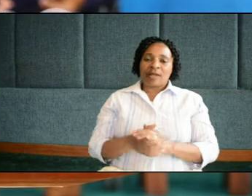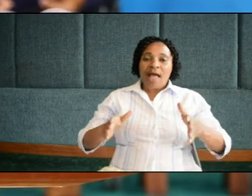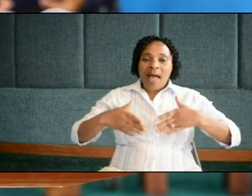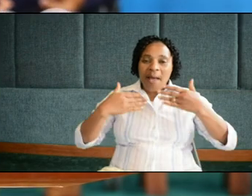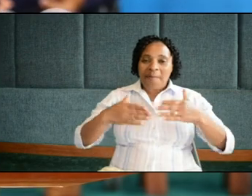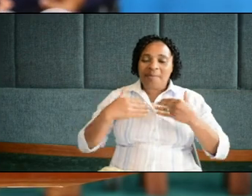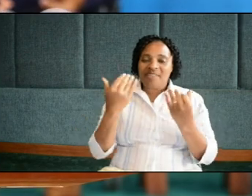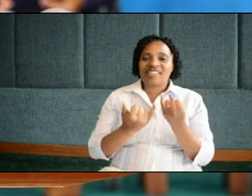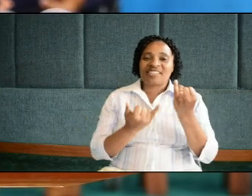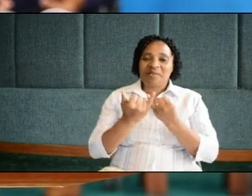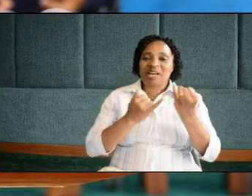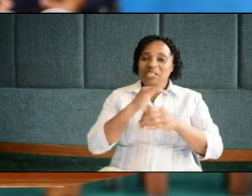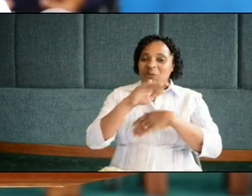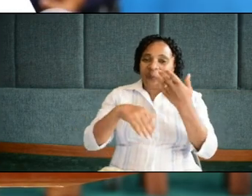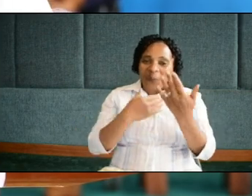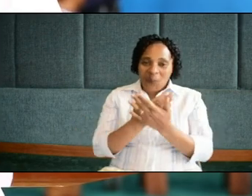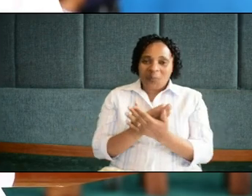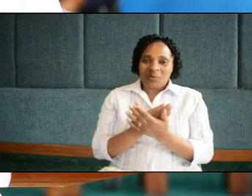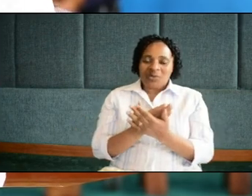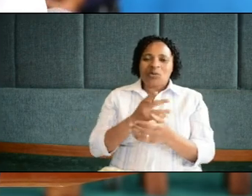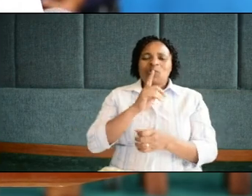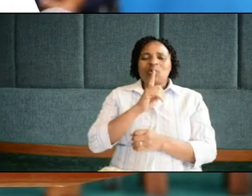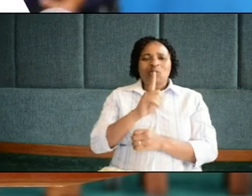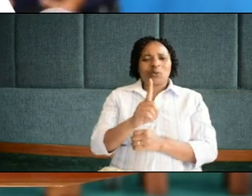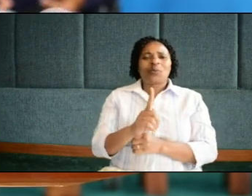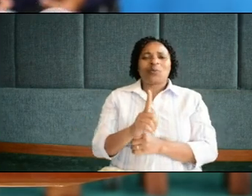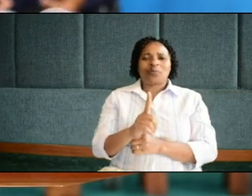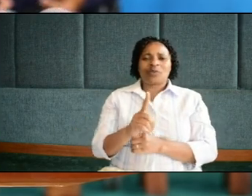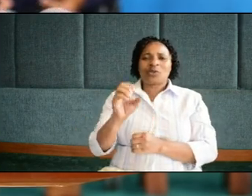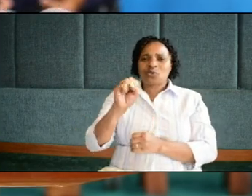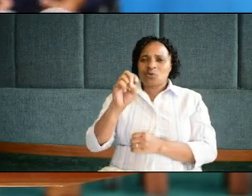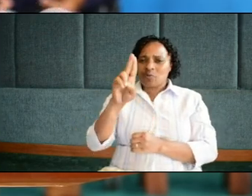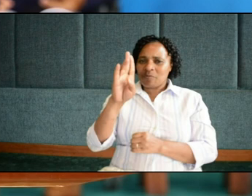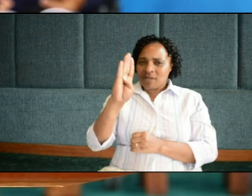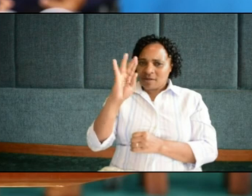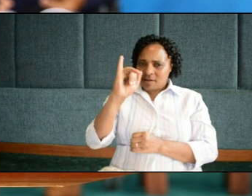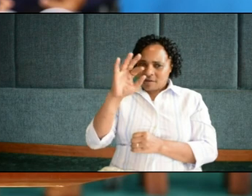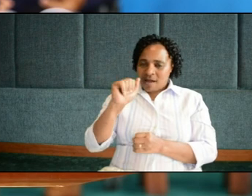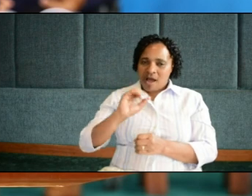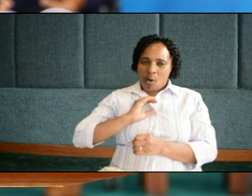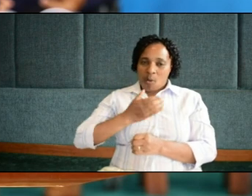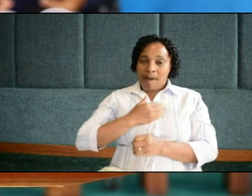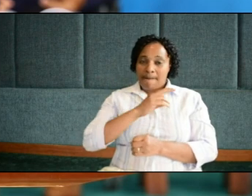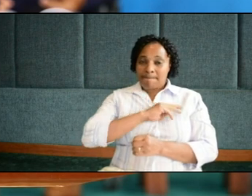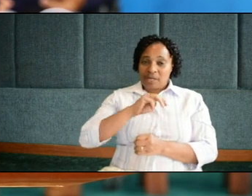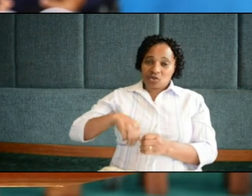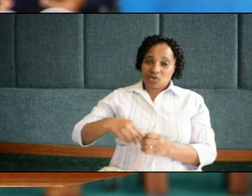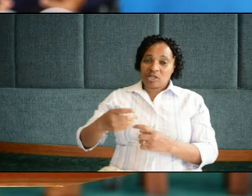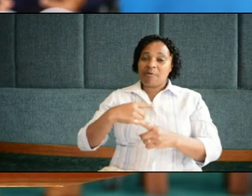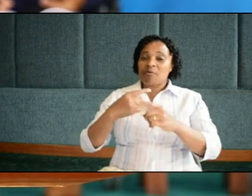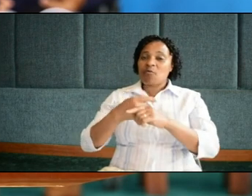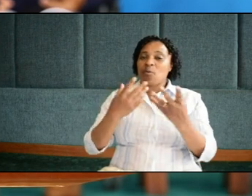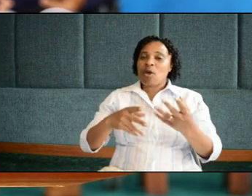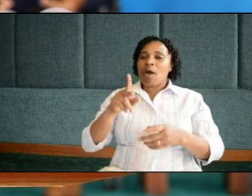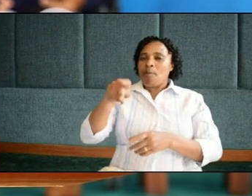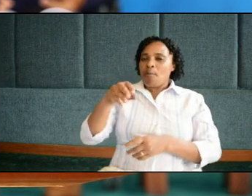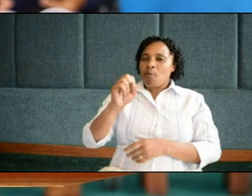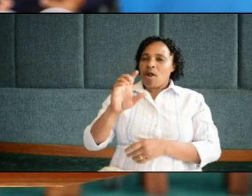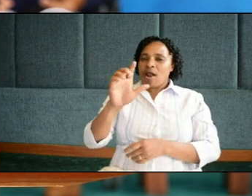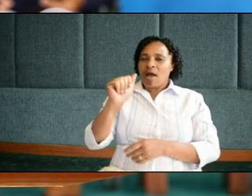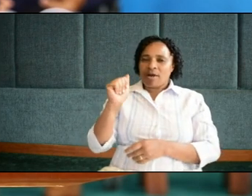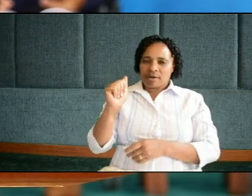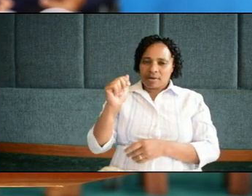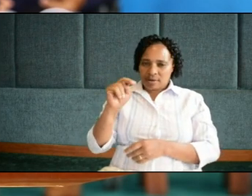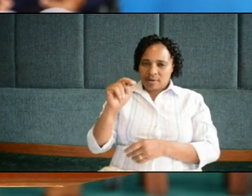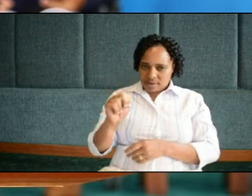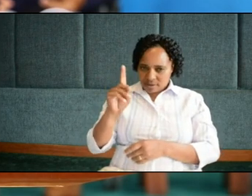Happy Sabbath, everyone. So, as Subira let you know, our mission is coming from Poland, and I'd like to give you guys